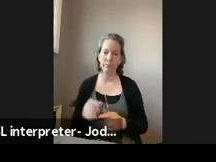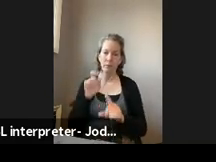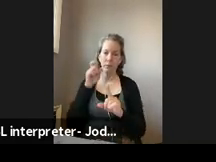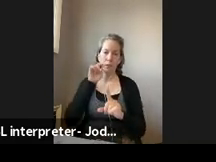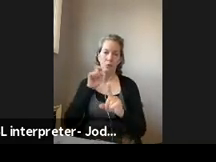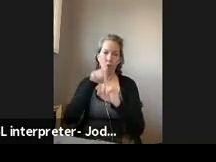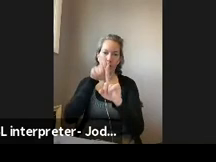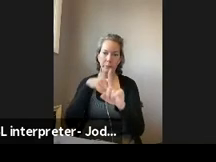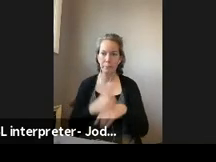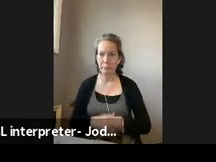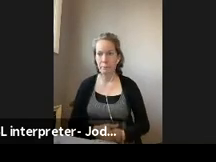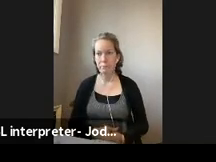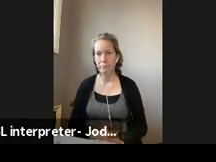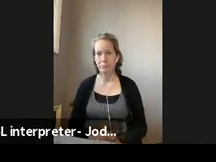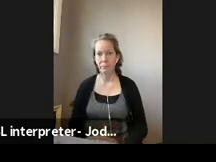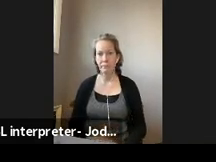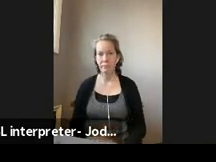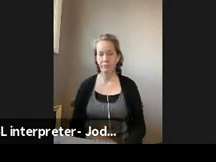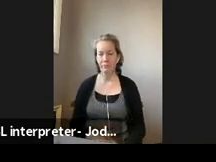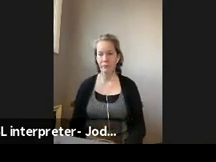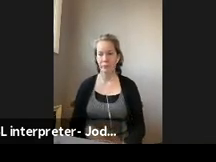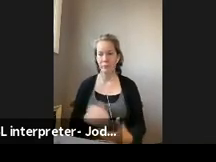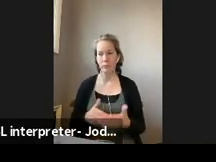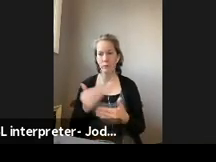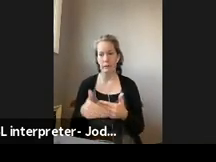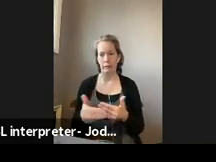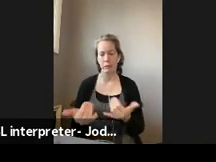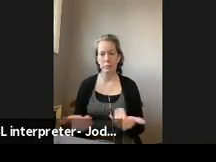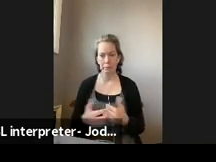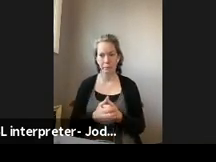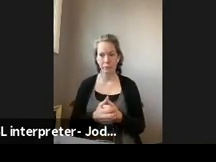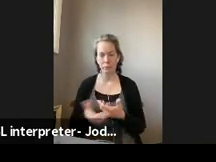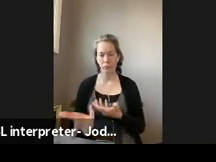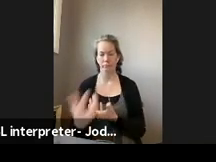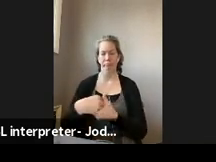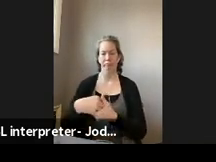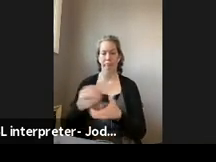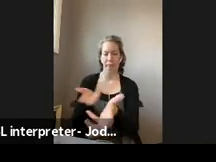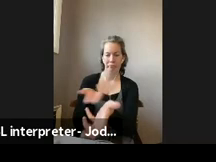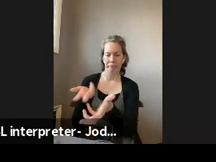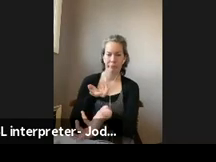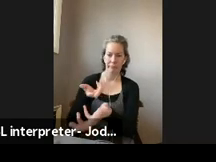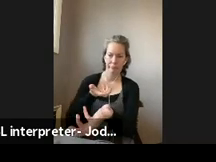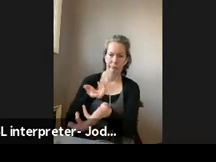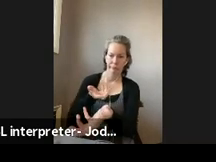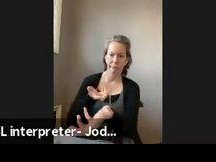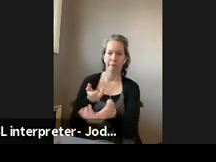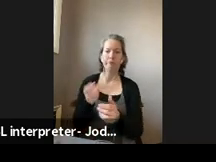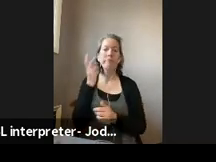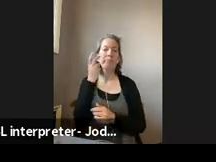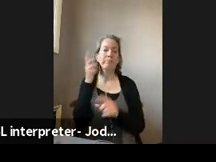So next, we just wanted to engage folks a little bit and get a sense of what folks know about